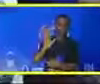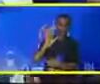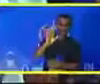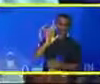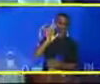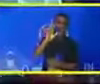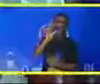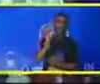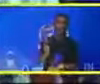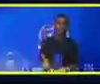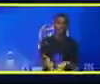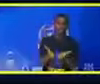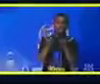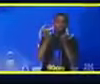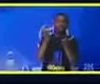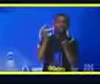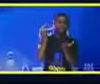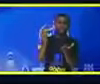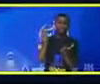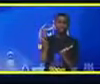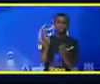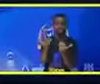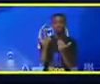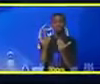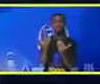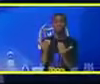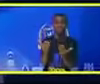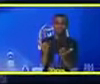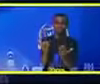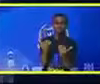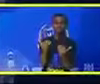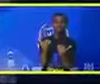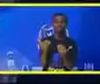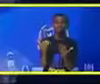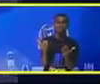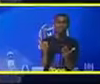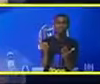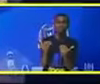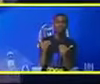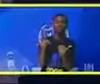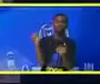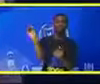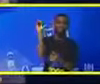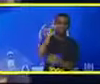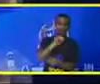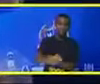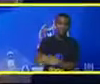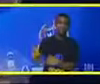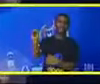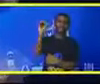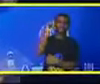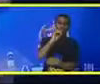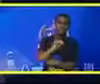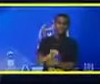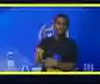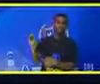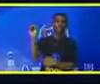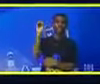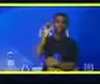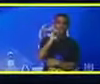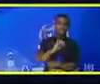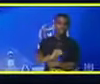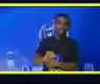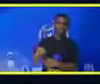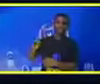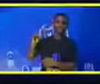your rising has come. Oh,